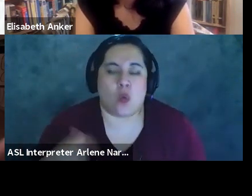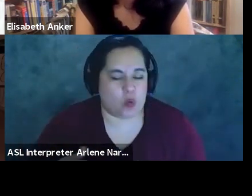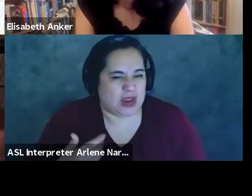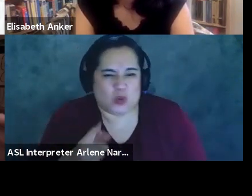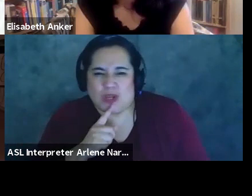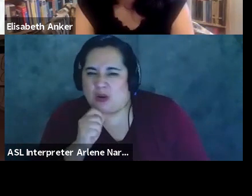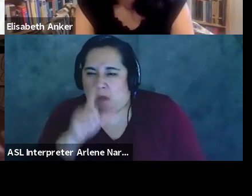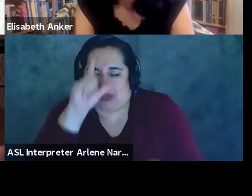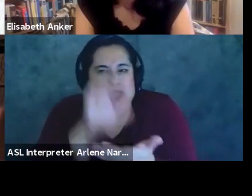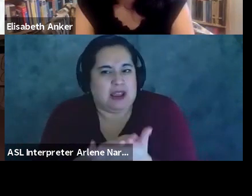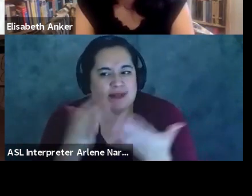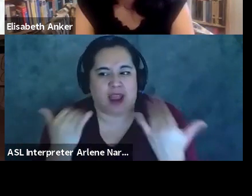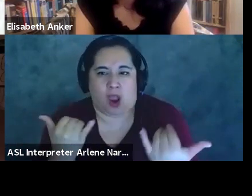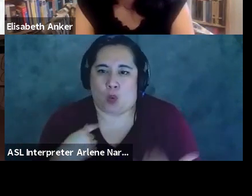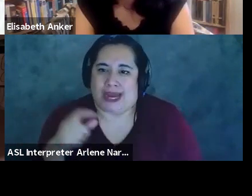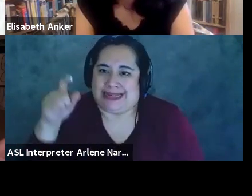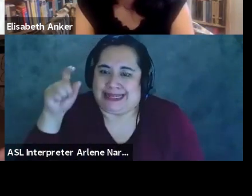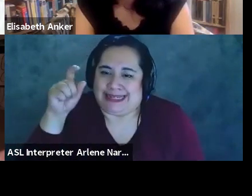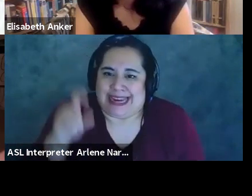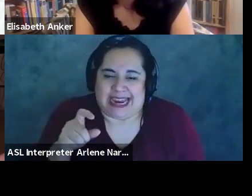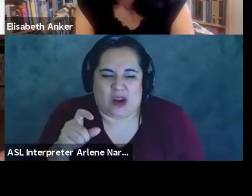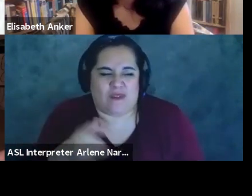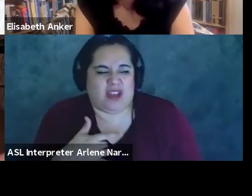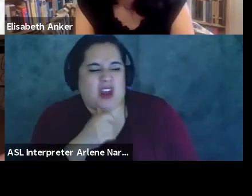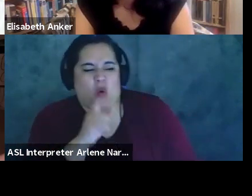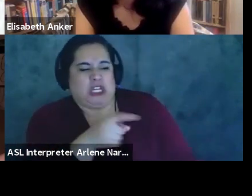hardly believe nowadays that we need the other.